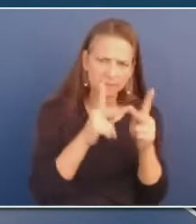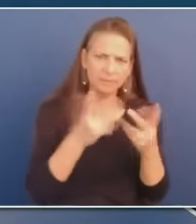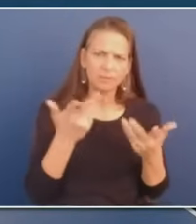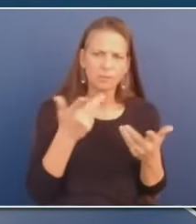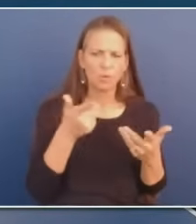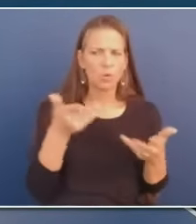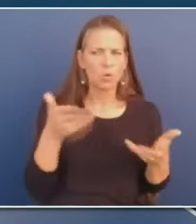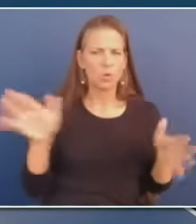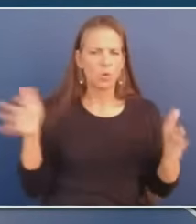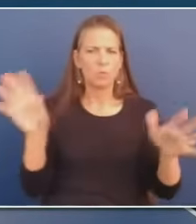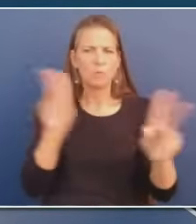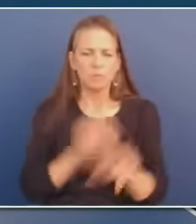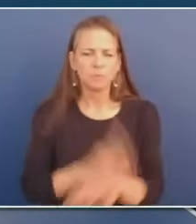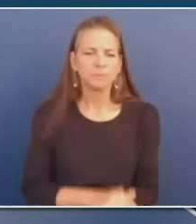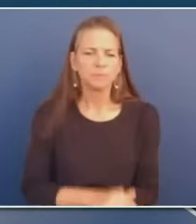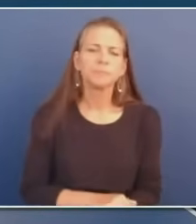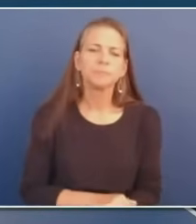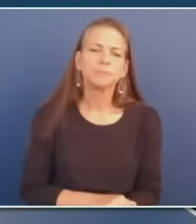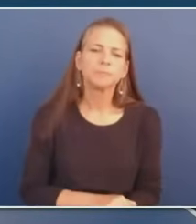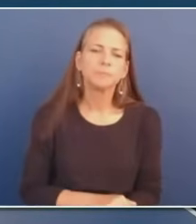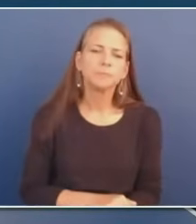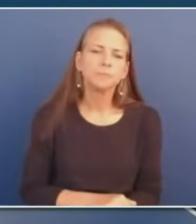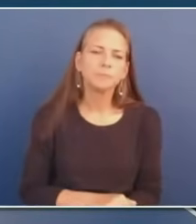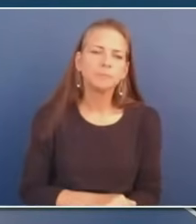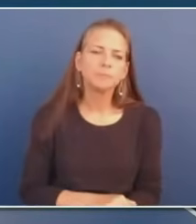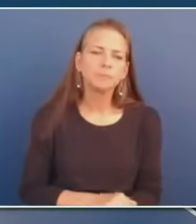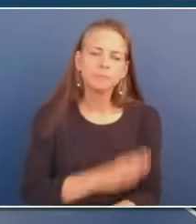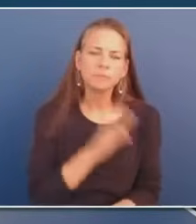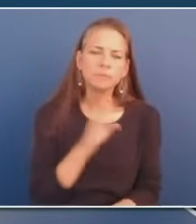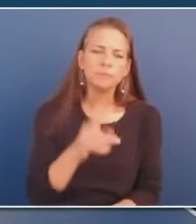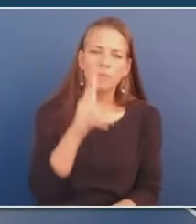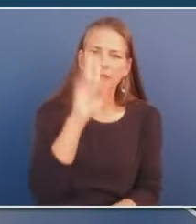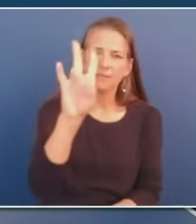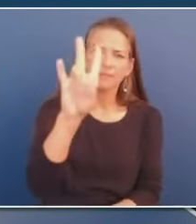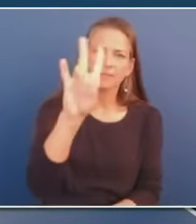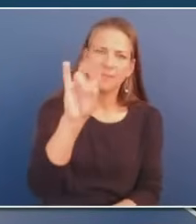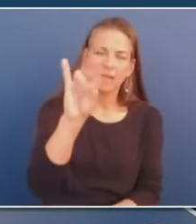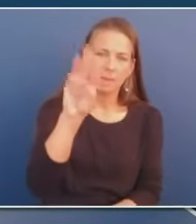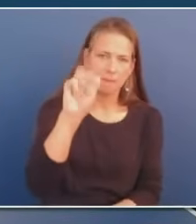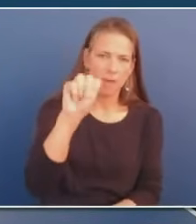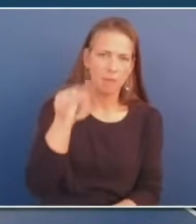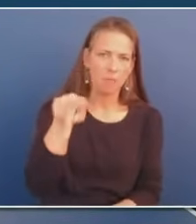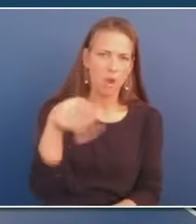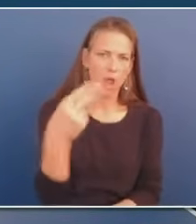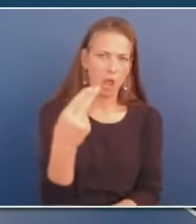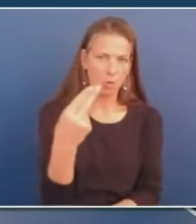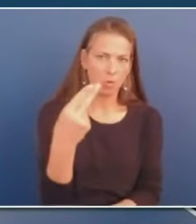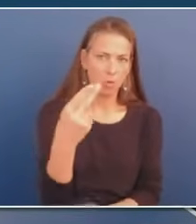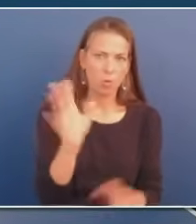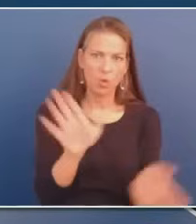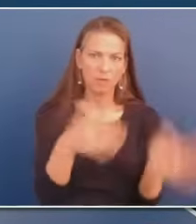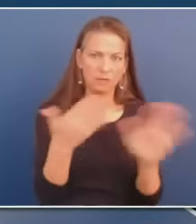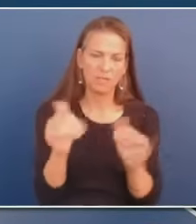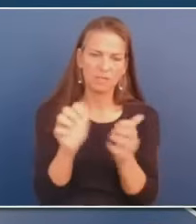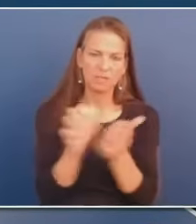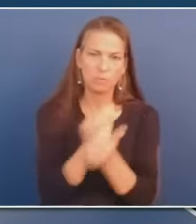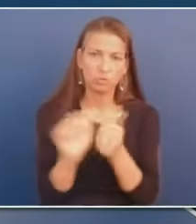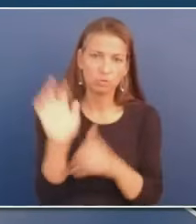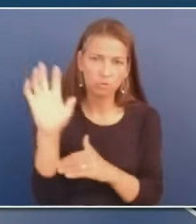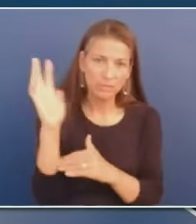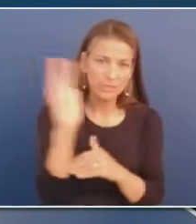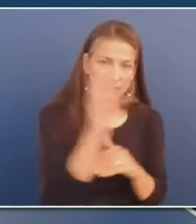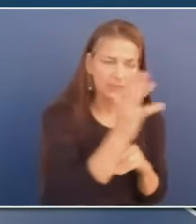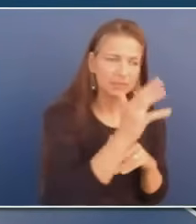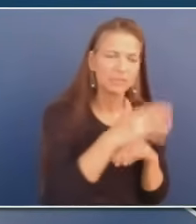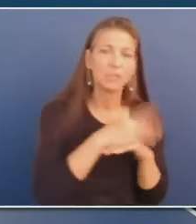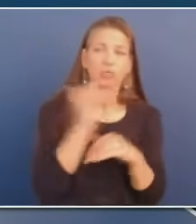second image shows where we could see up to 70 mile per hour wind that can cause tree damage. Obviously, those trees can go into your home.